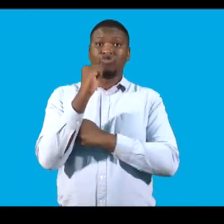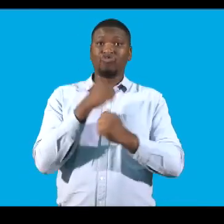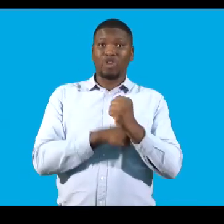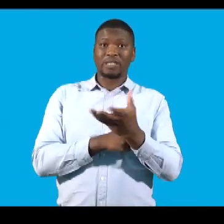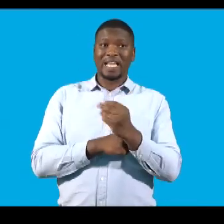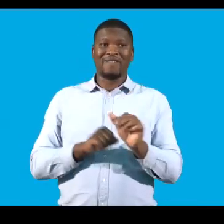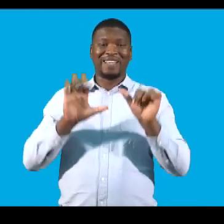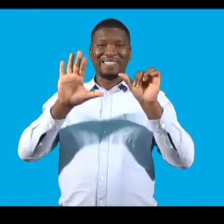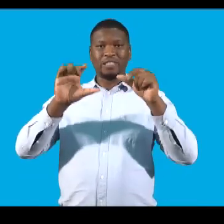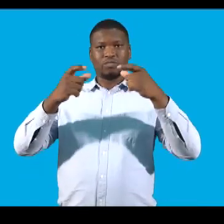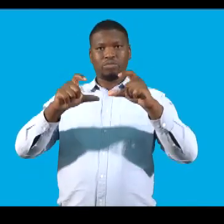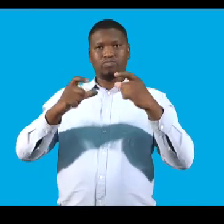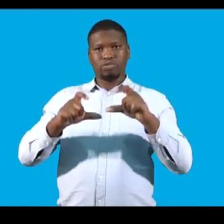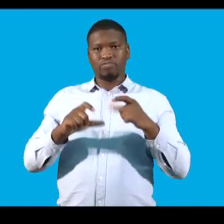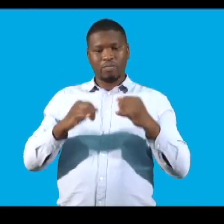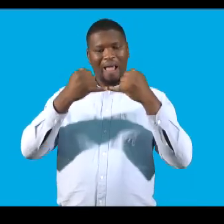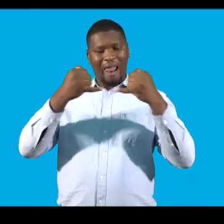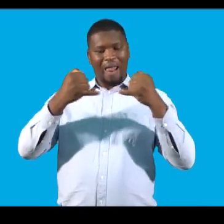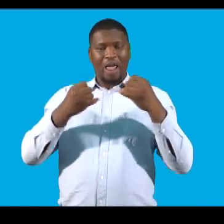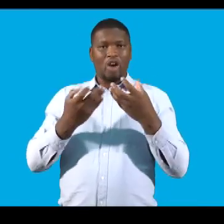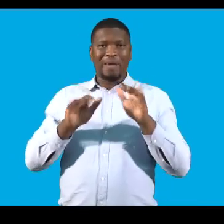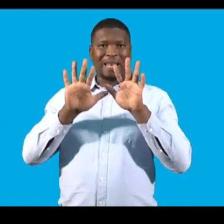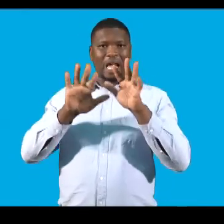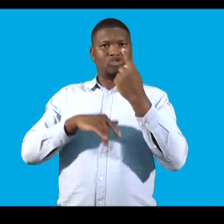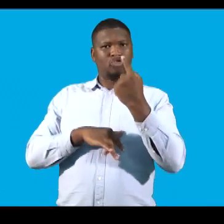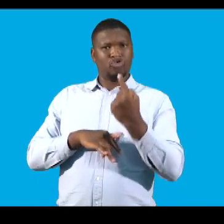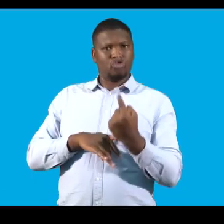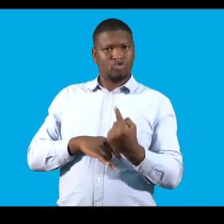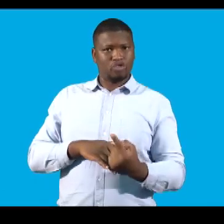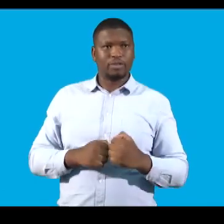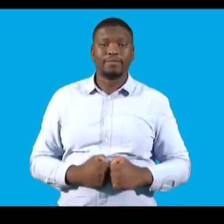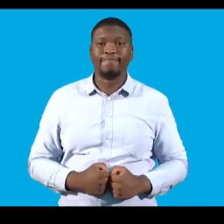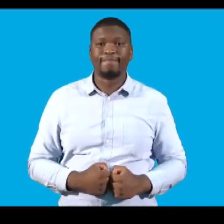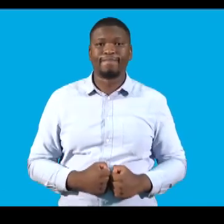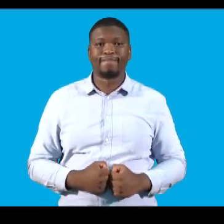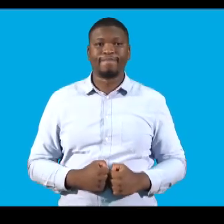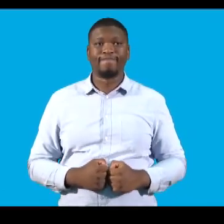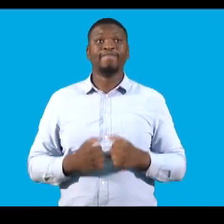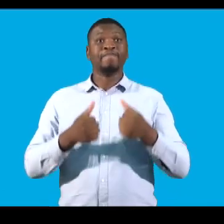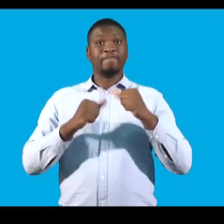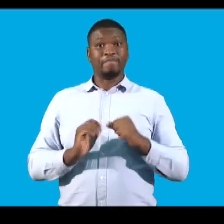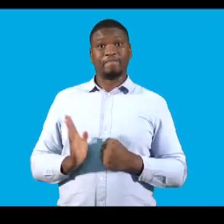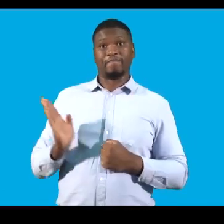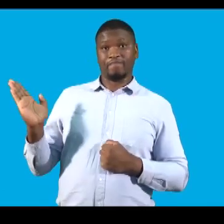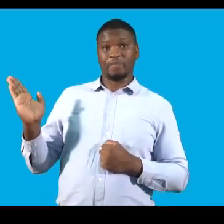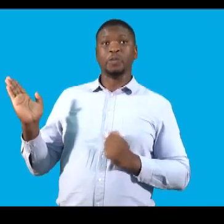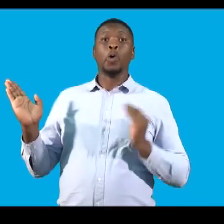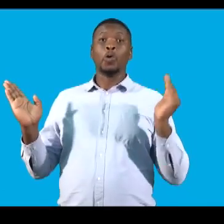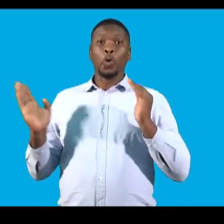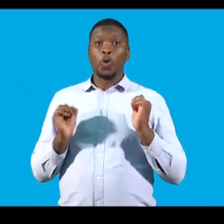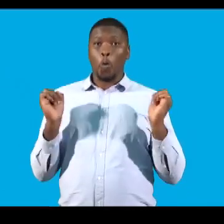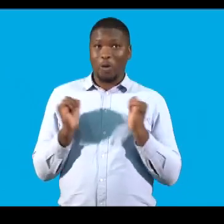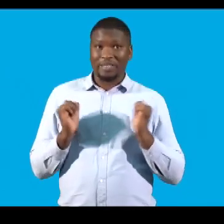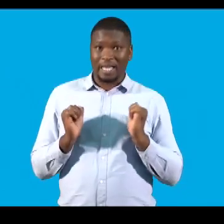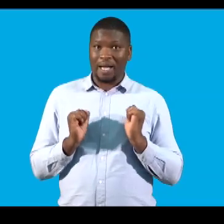has 6 stanzas of 9 lines each. This Winter Coming by Karen Press.